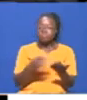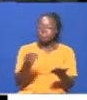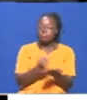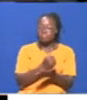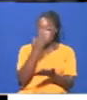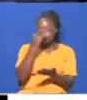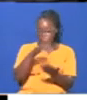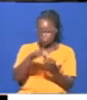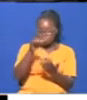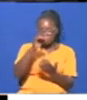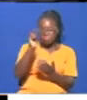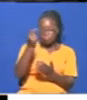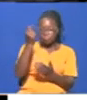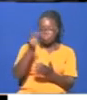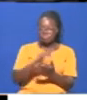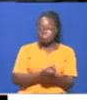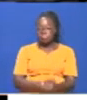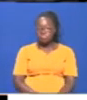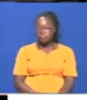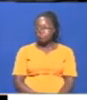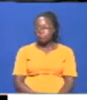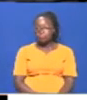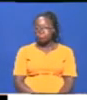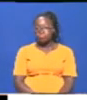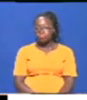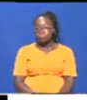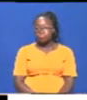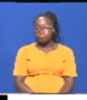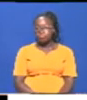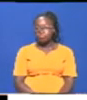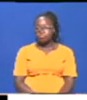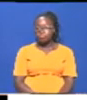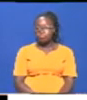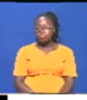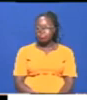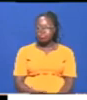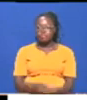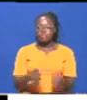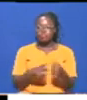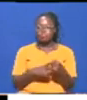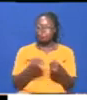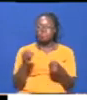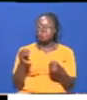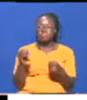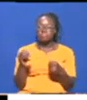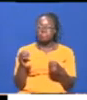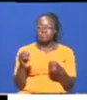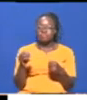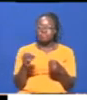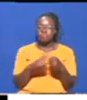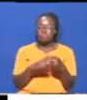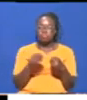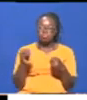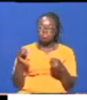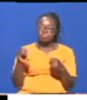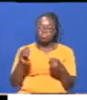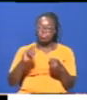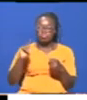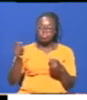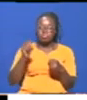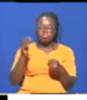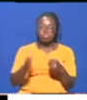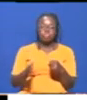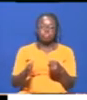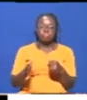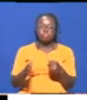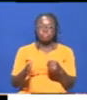Kenya? To start with, around 700 and the Kenyan people will be there. And